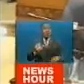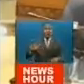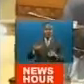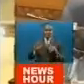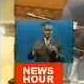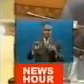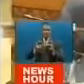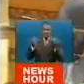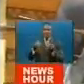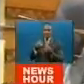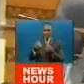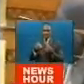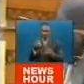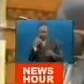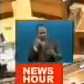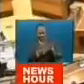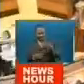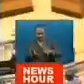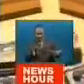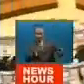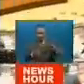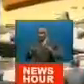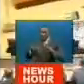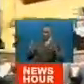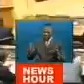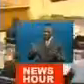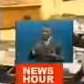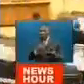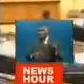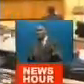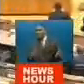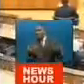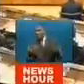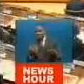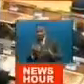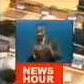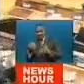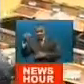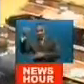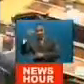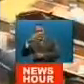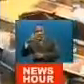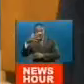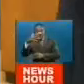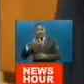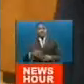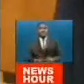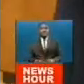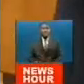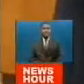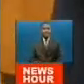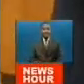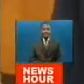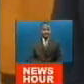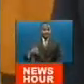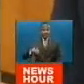is undertaking a feasibility study to determine the cost of a project to extend electricity to these areas. We have